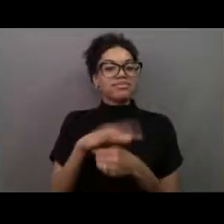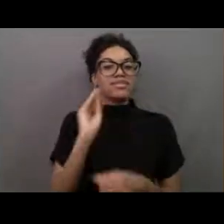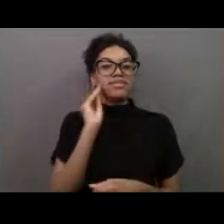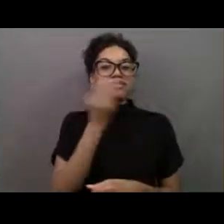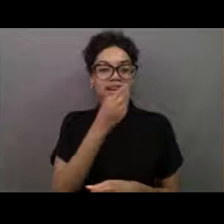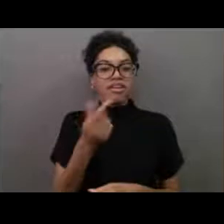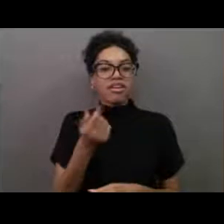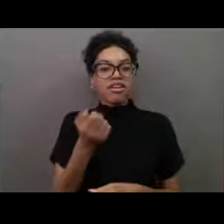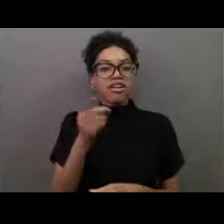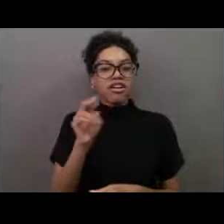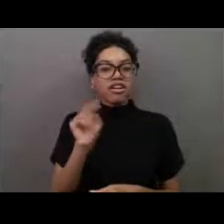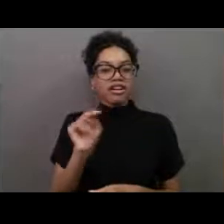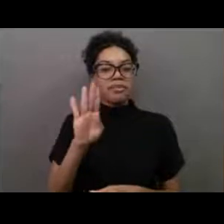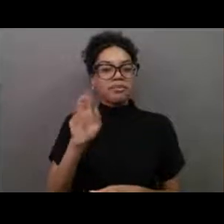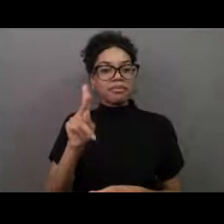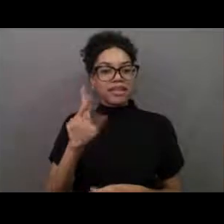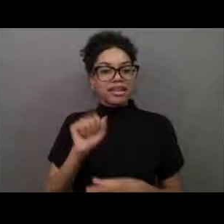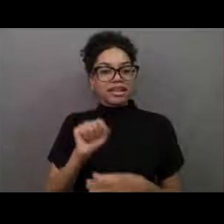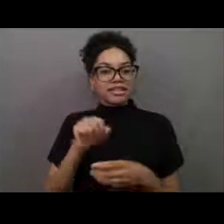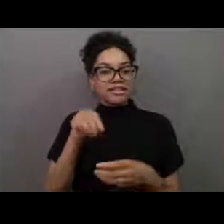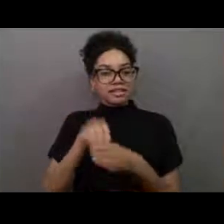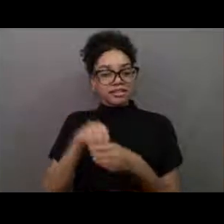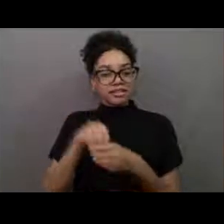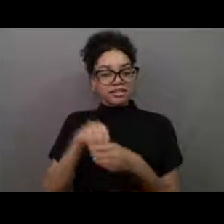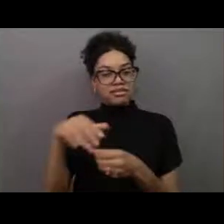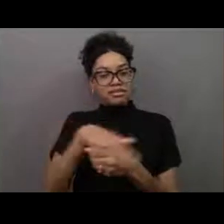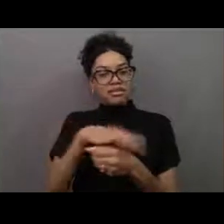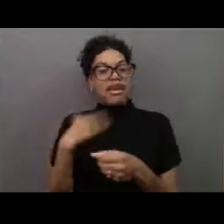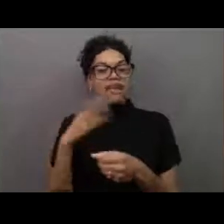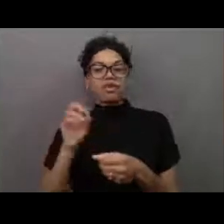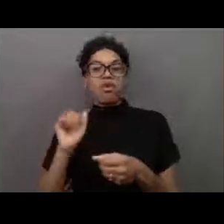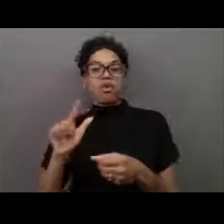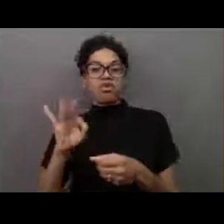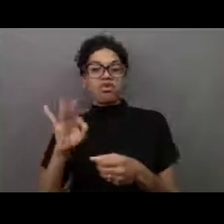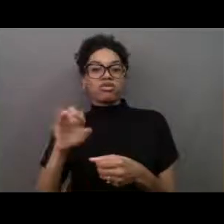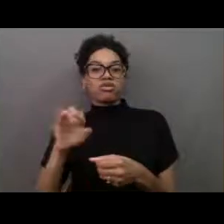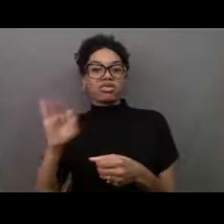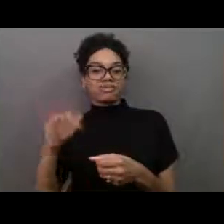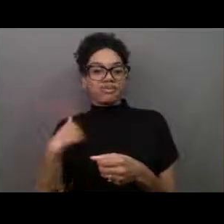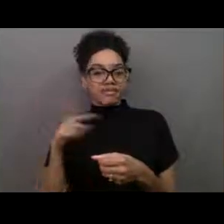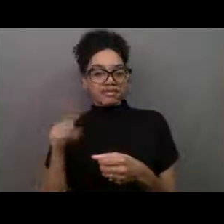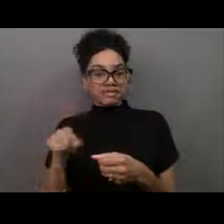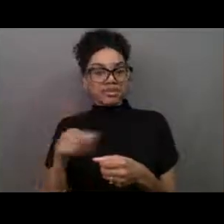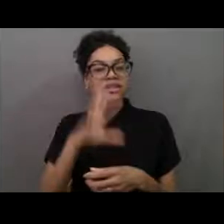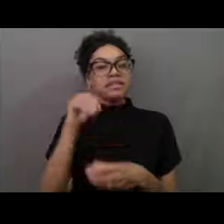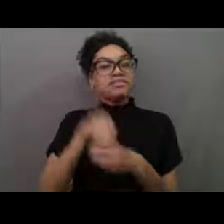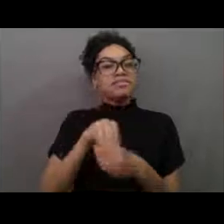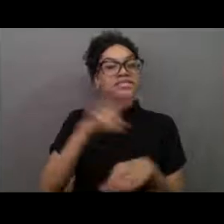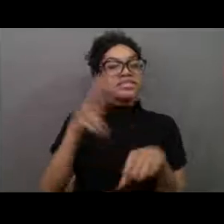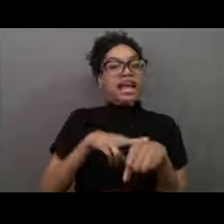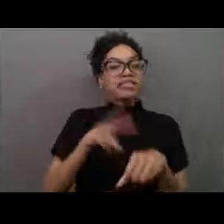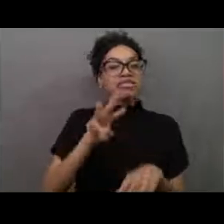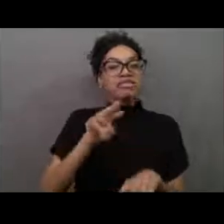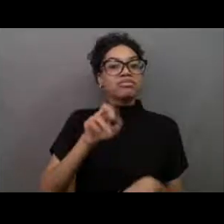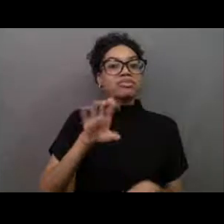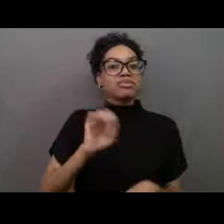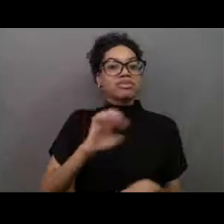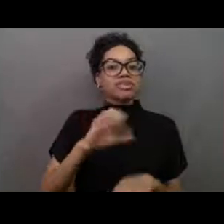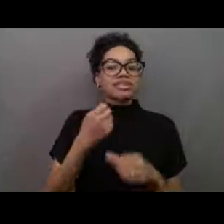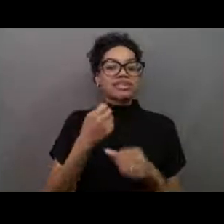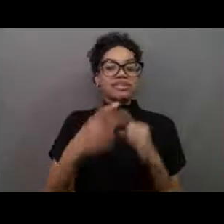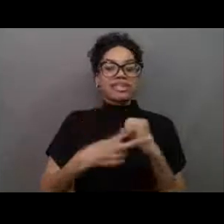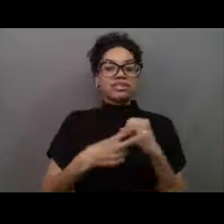Marine Sanctuary. This is part of the National Marine Sanctuary System. And if you've been following along with NOAA Live, you've heard about the National Marine